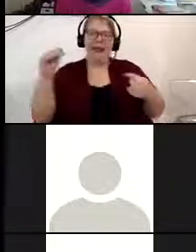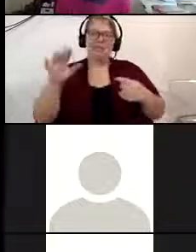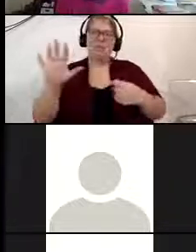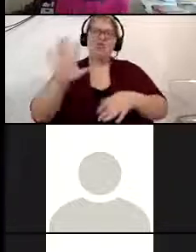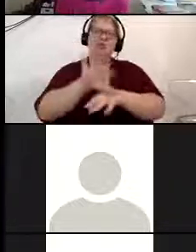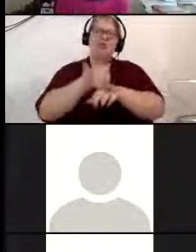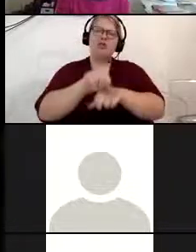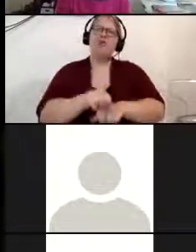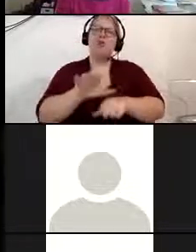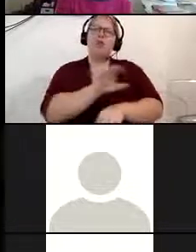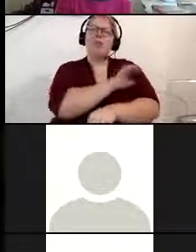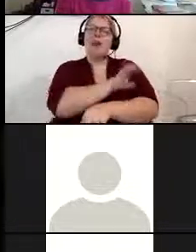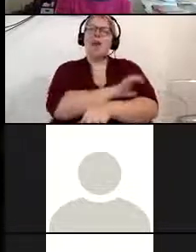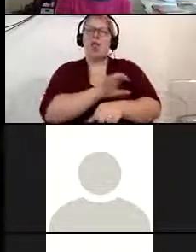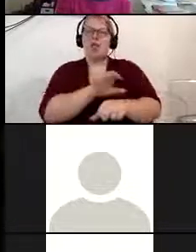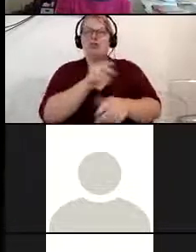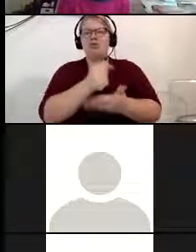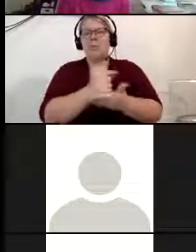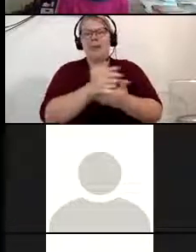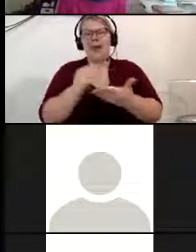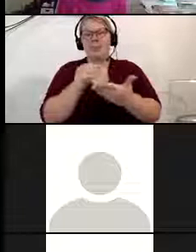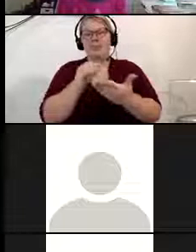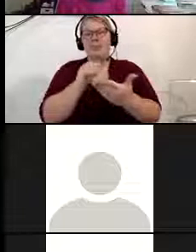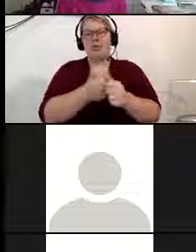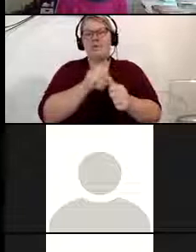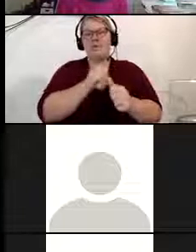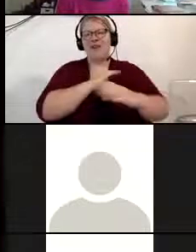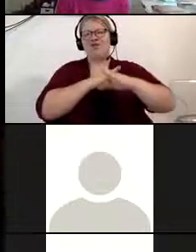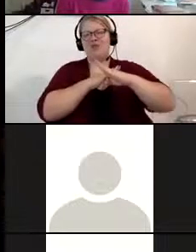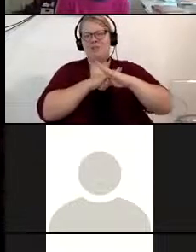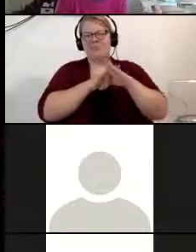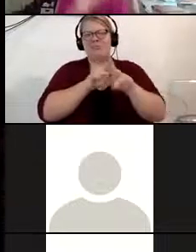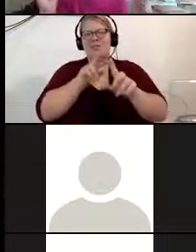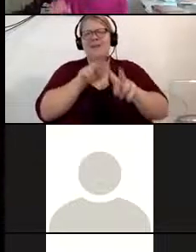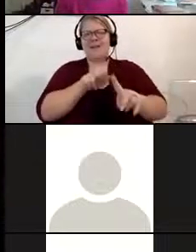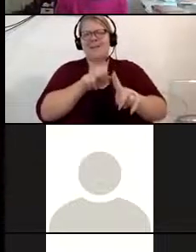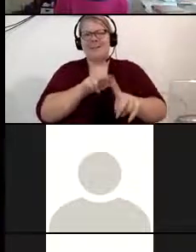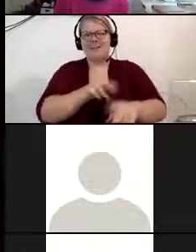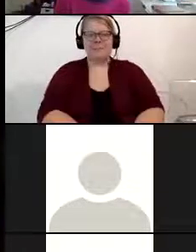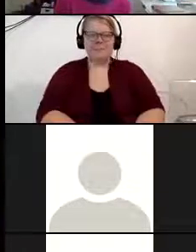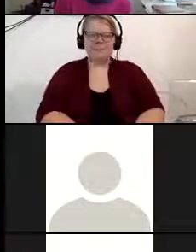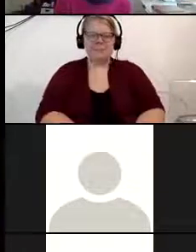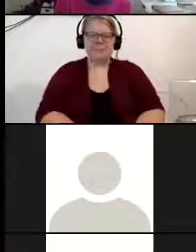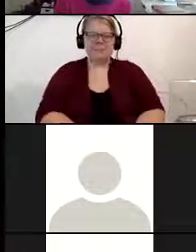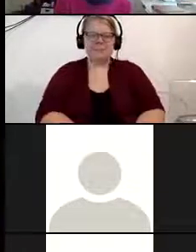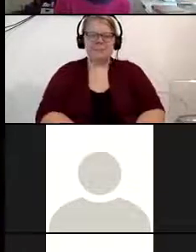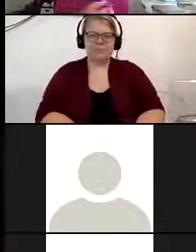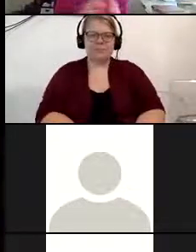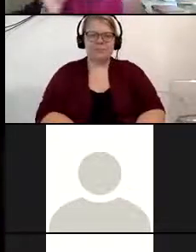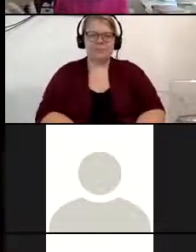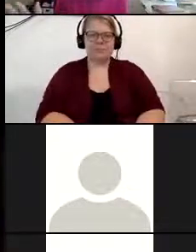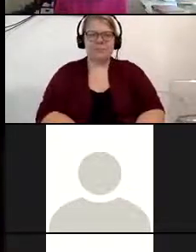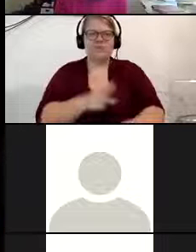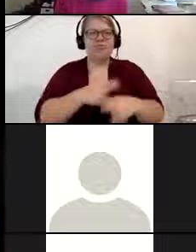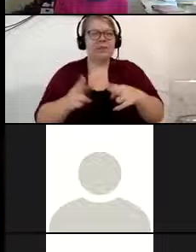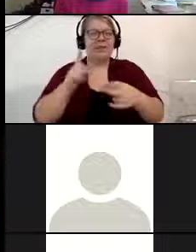clinical treatment and prevention perspectives, and very quickly in an hour going